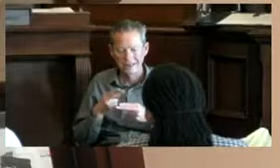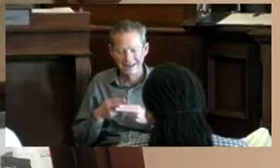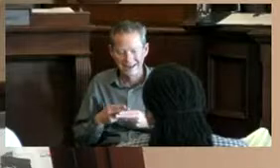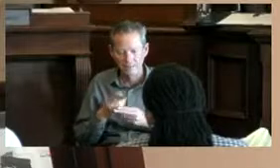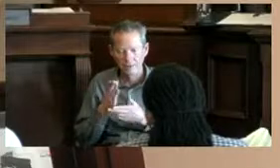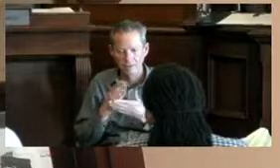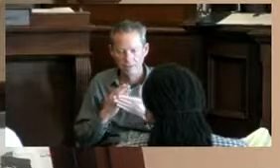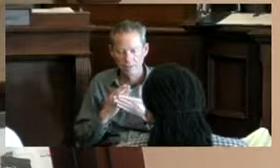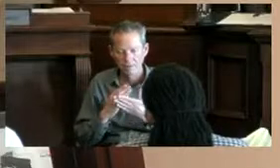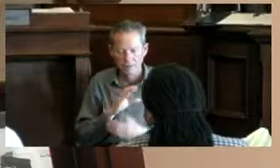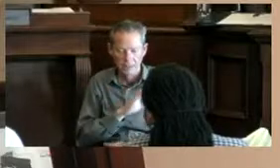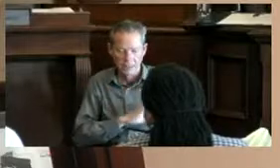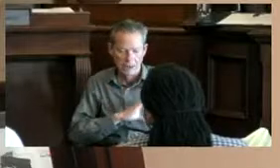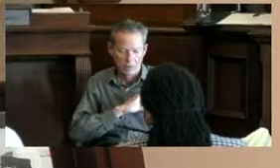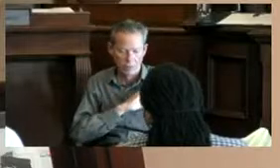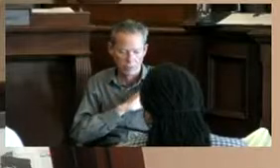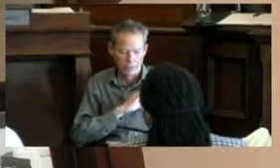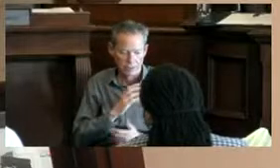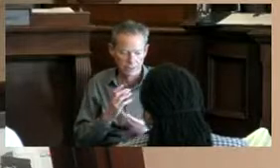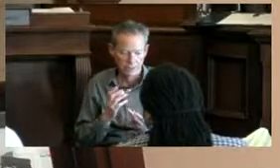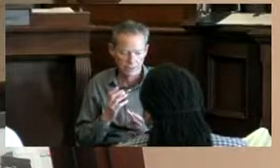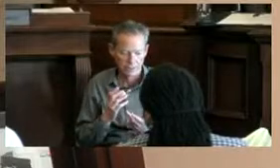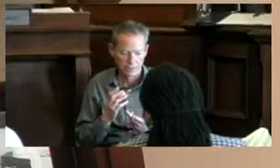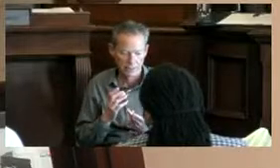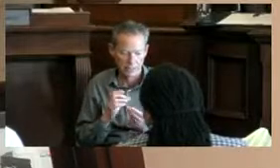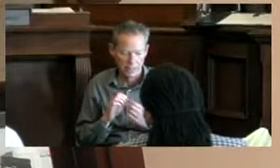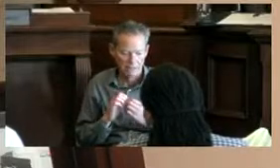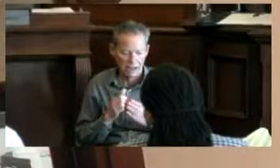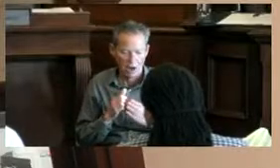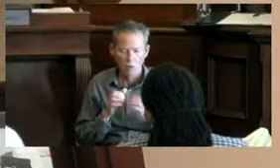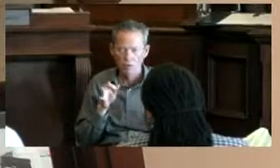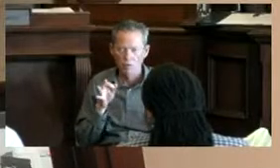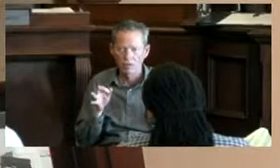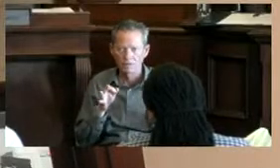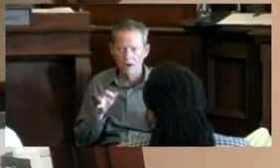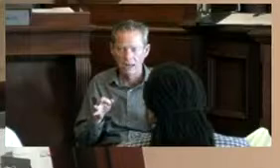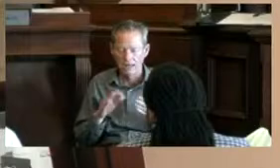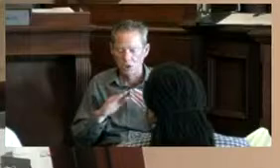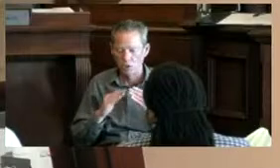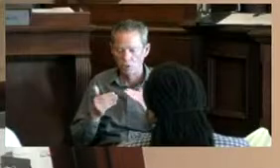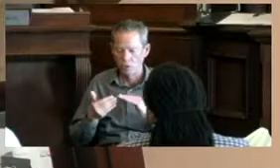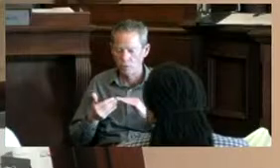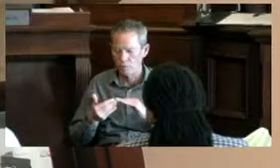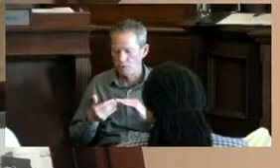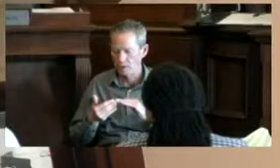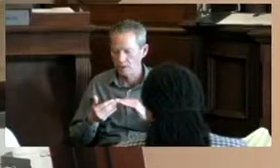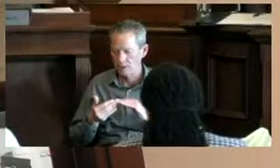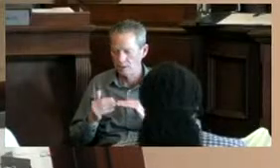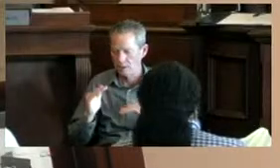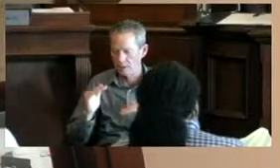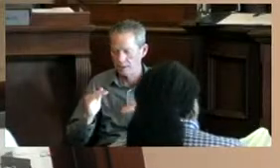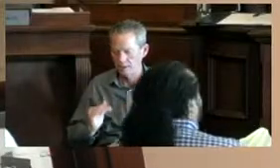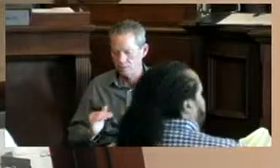some of the characteristics of how you are defining communities